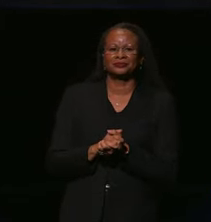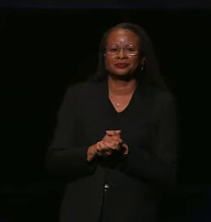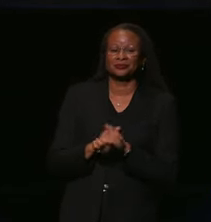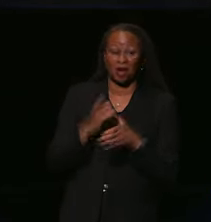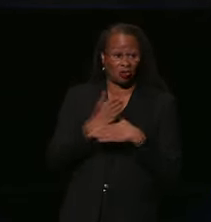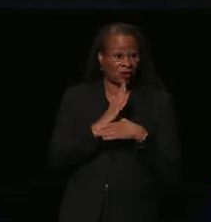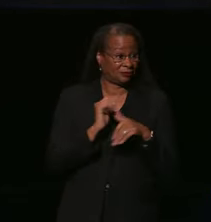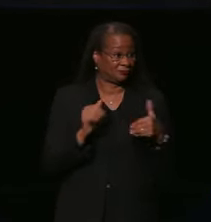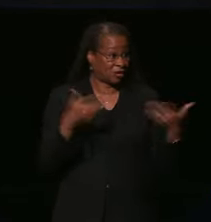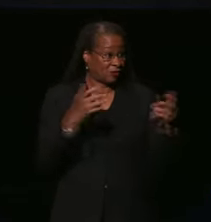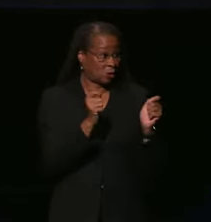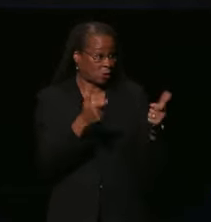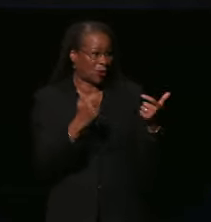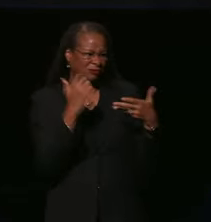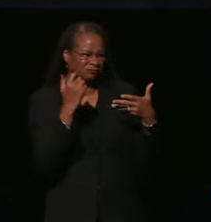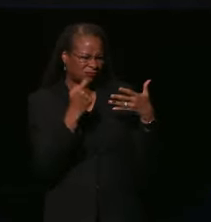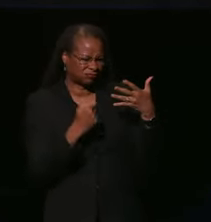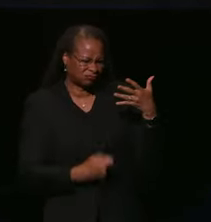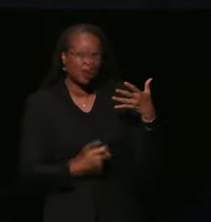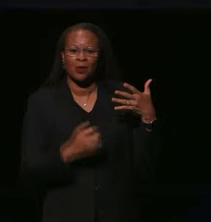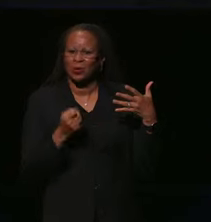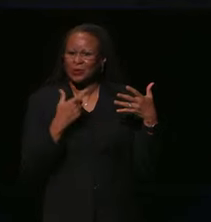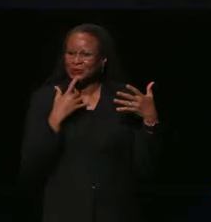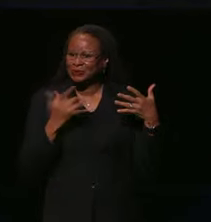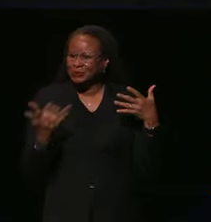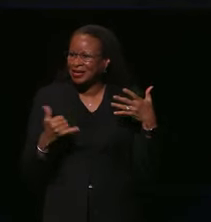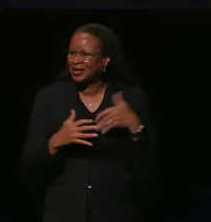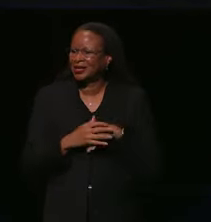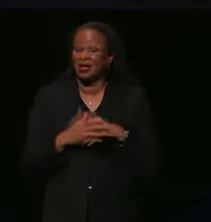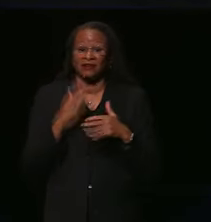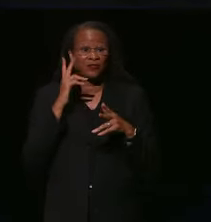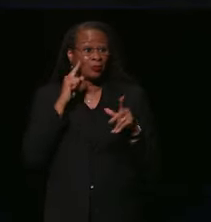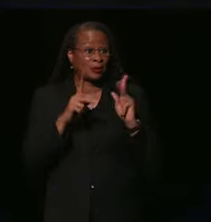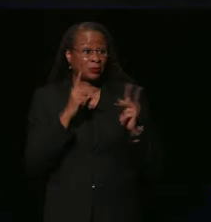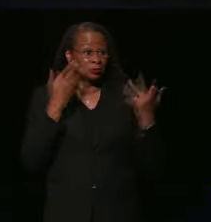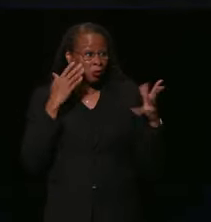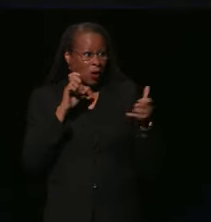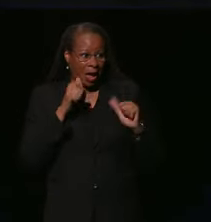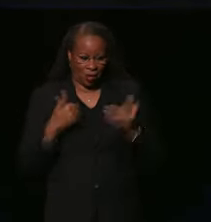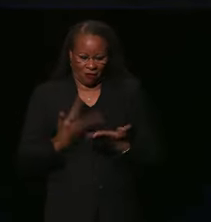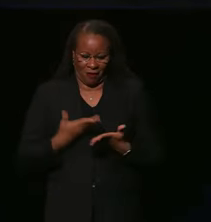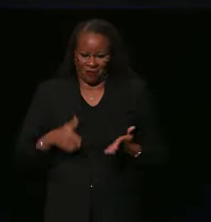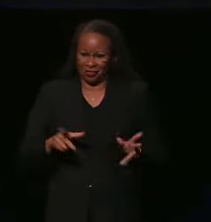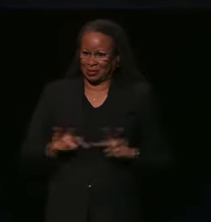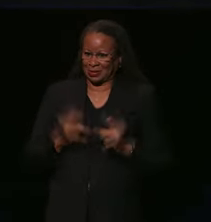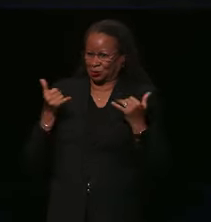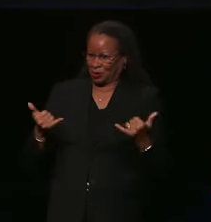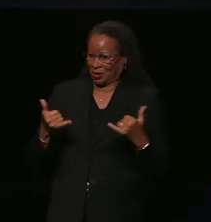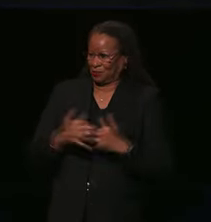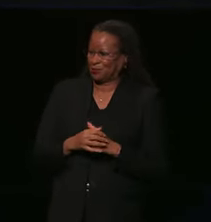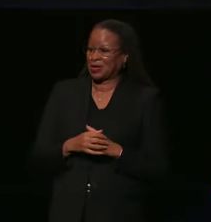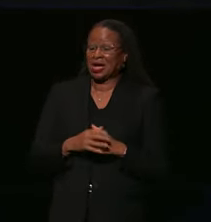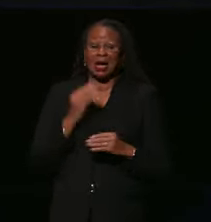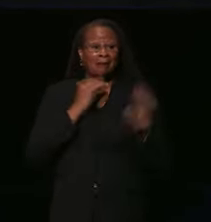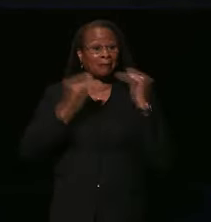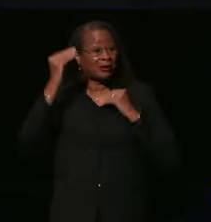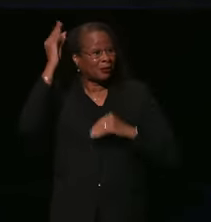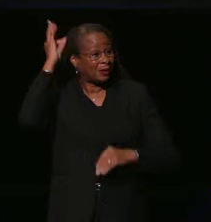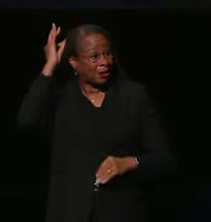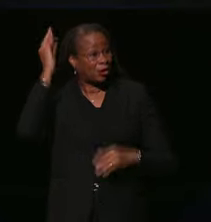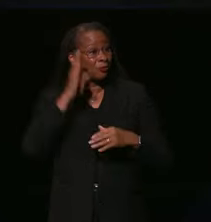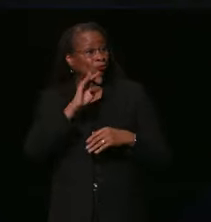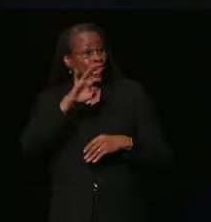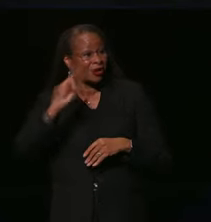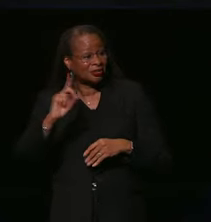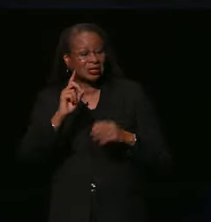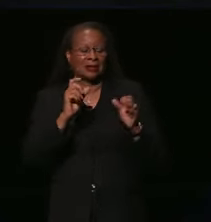All right, let me give you a quick rundown for those of you who don't know how we got to this point. The makeup and hairstyling branch